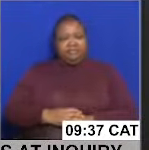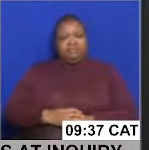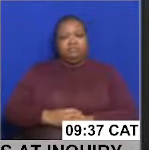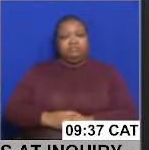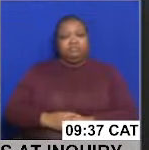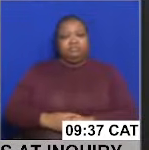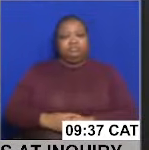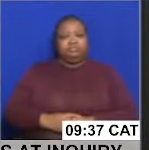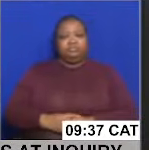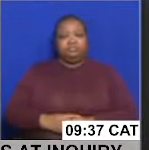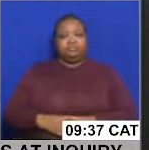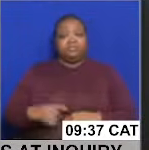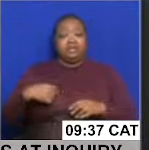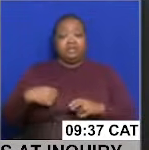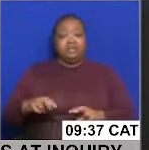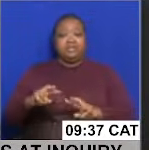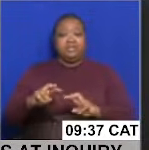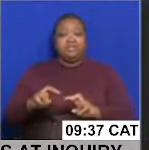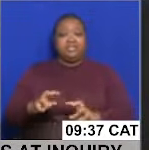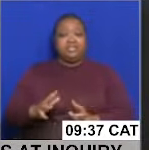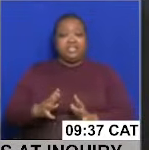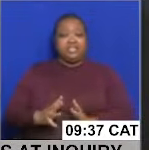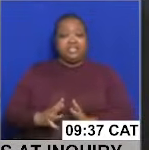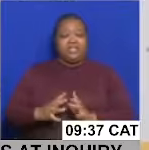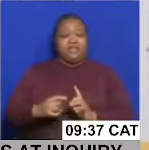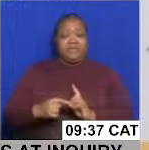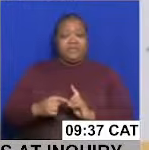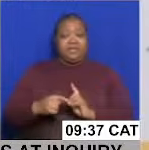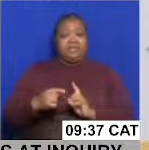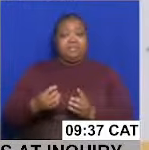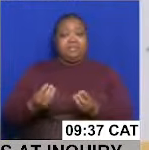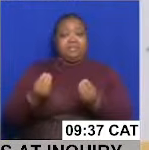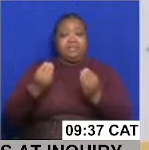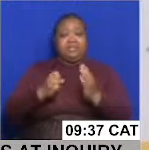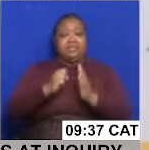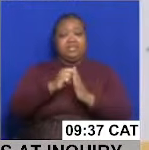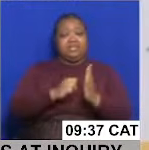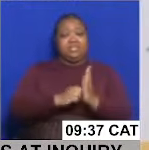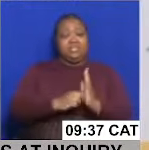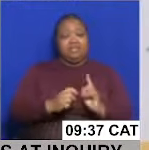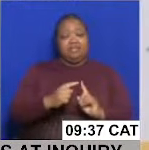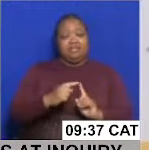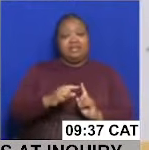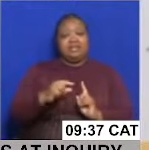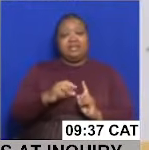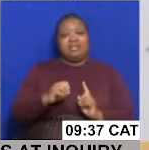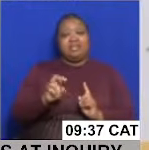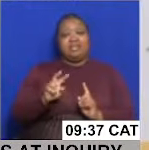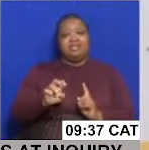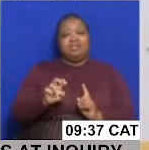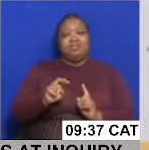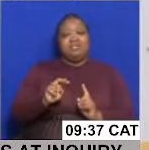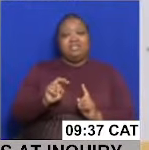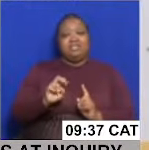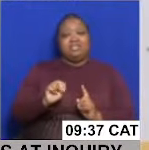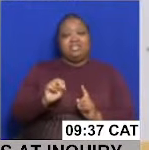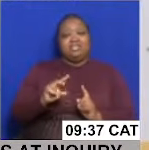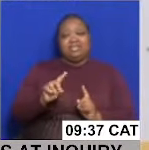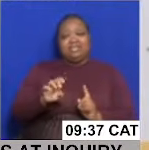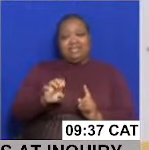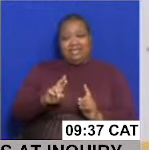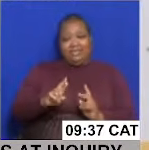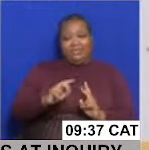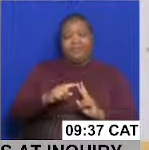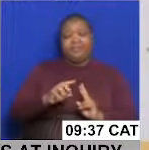investigating officer that did obtain statements from Governor and Mkhize. Had I had an intention